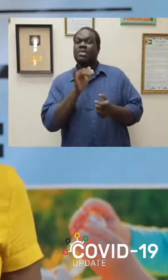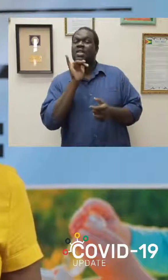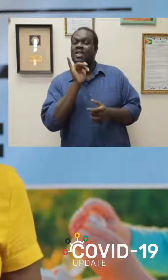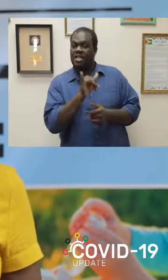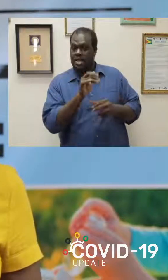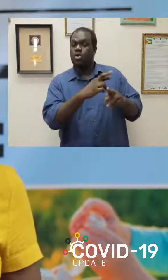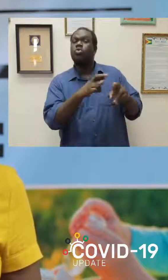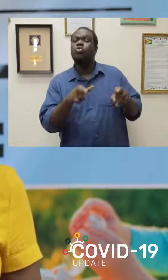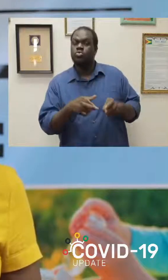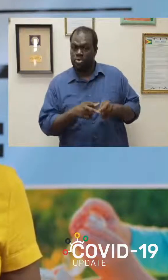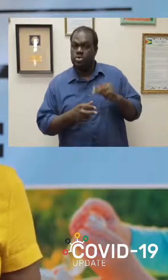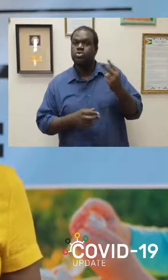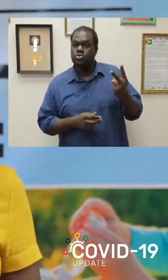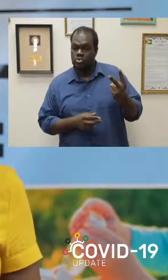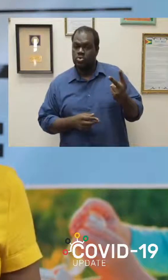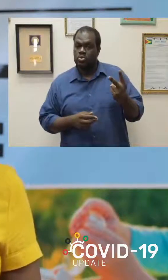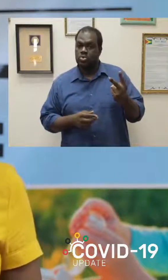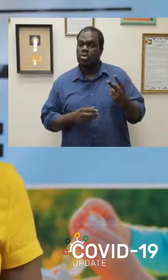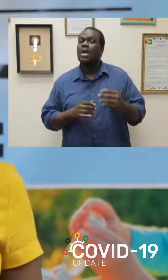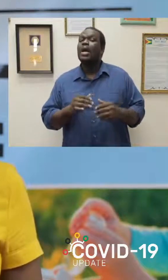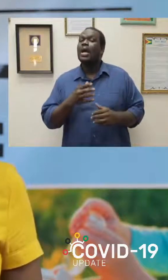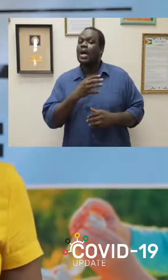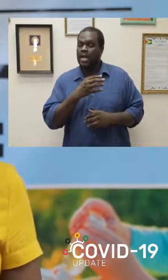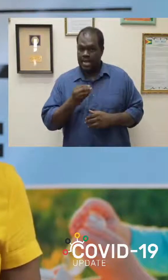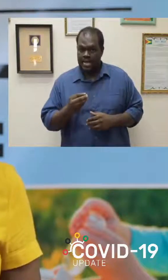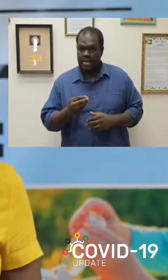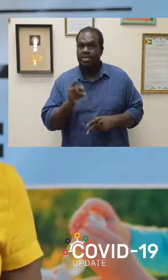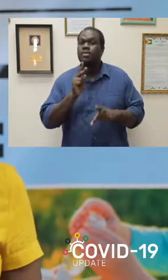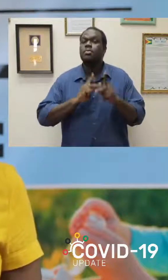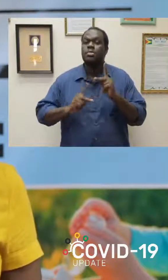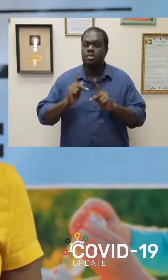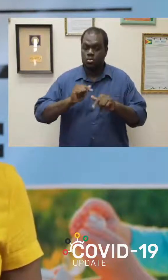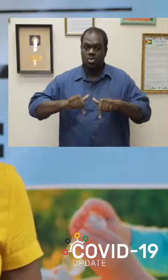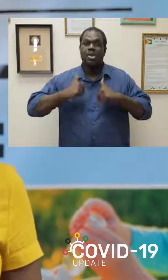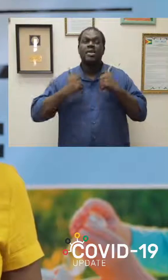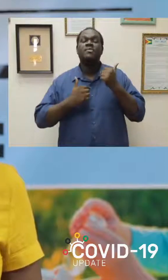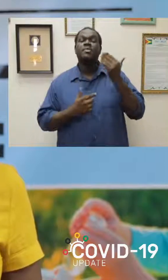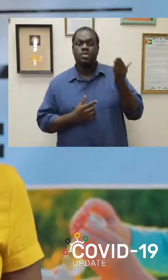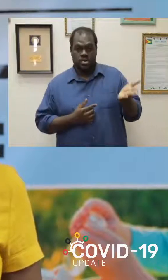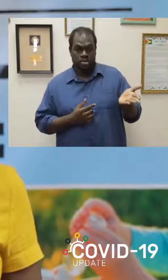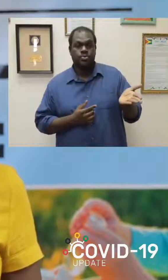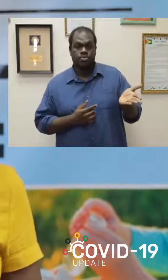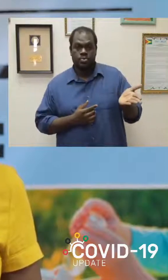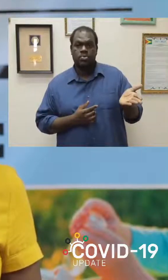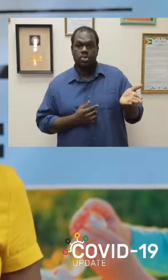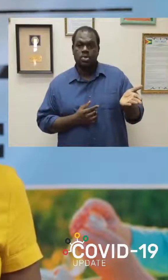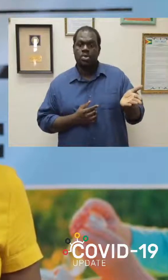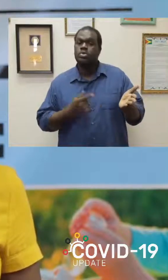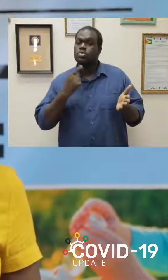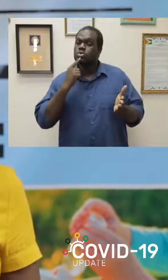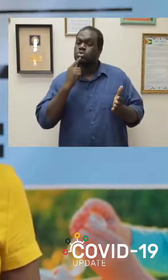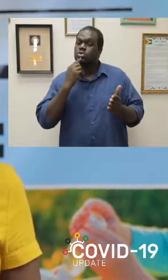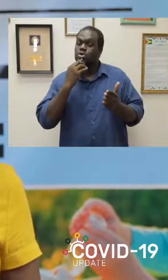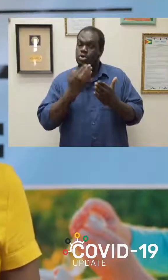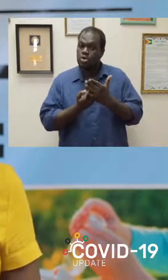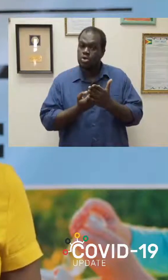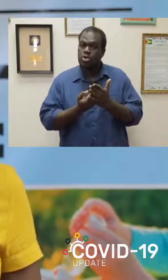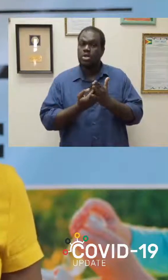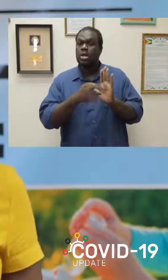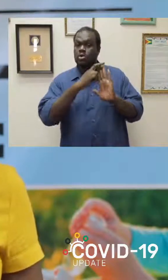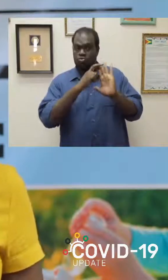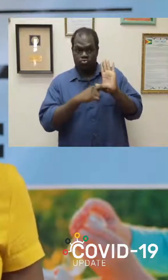board, as well as the residents. It is evident that with adherence to the guidelines put forward by